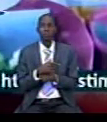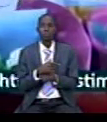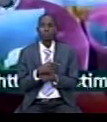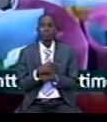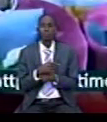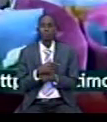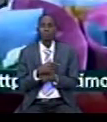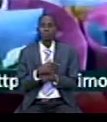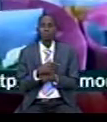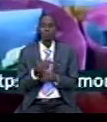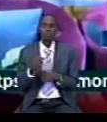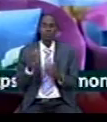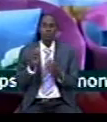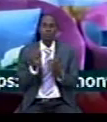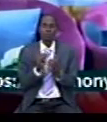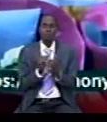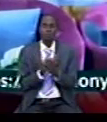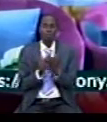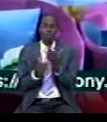August